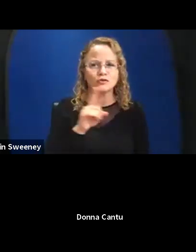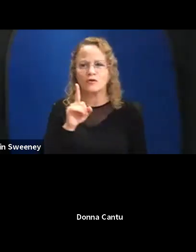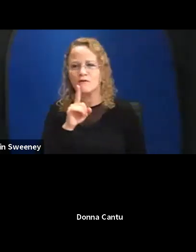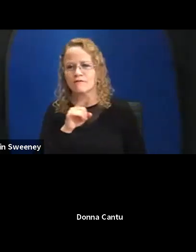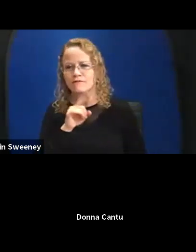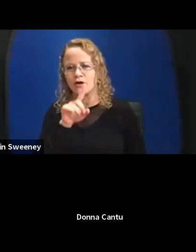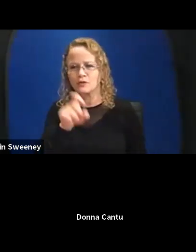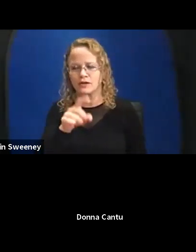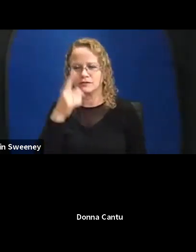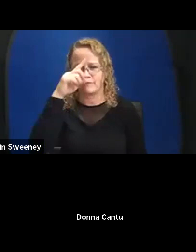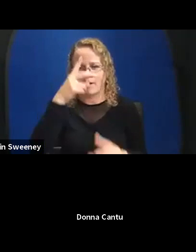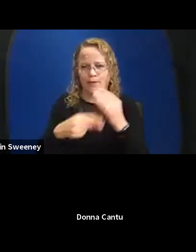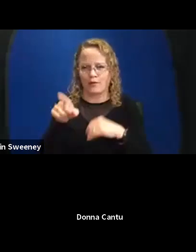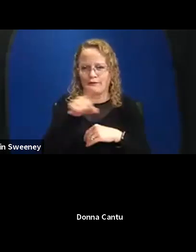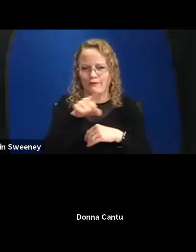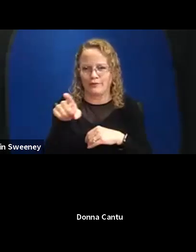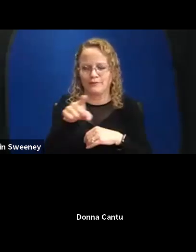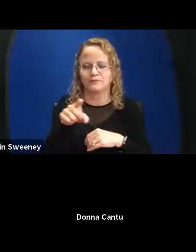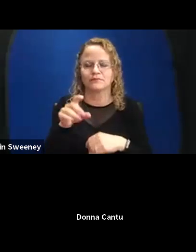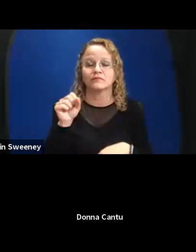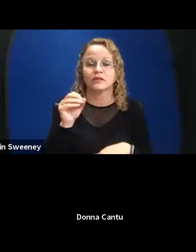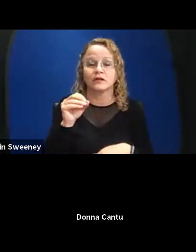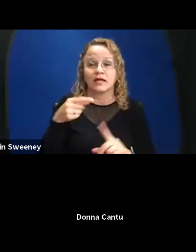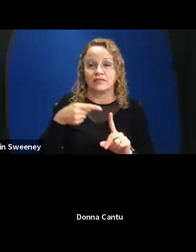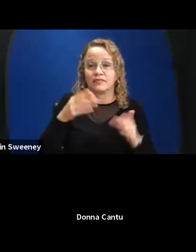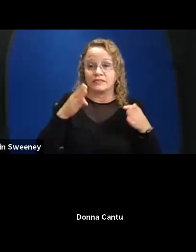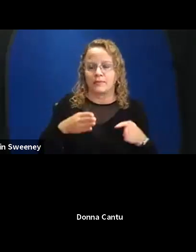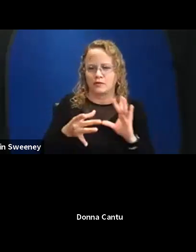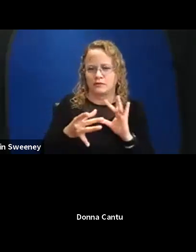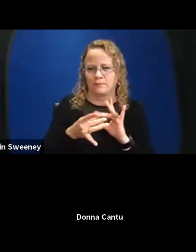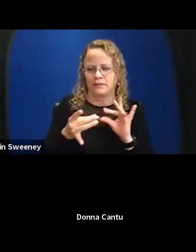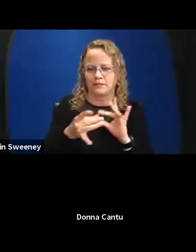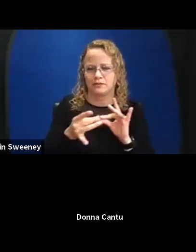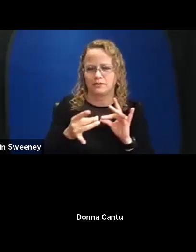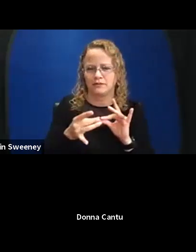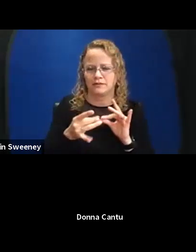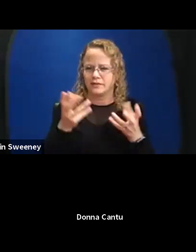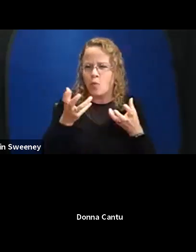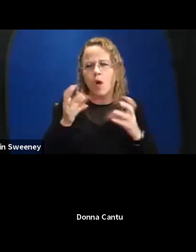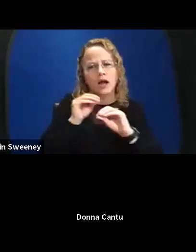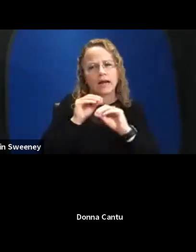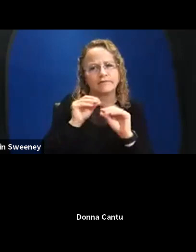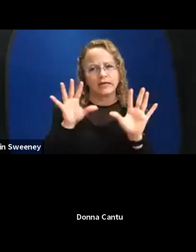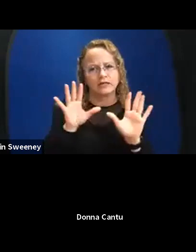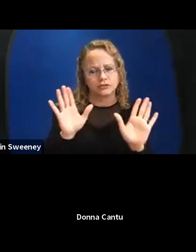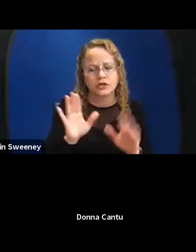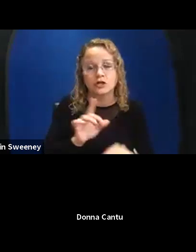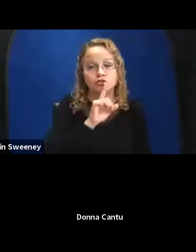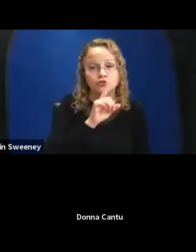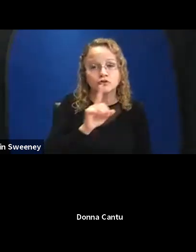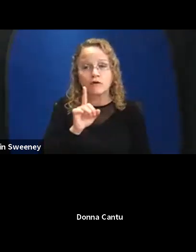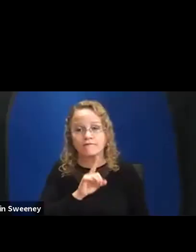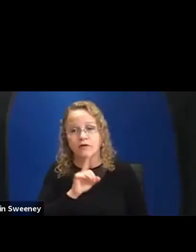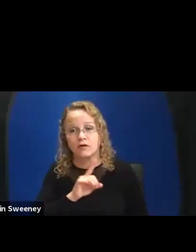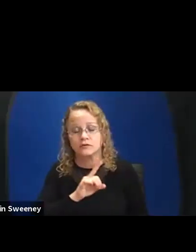this is for both of you guys, okay? So this person mentions, they kind of want clarification again, true or false.